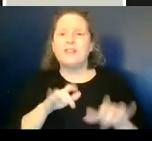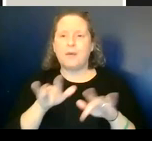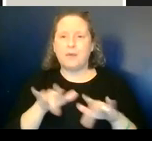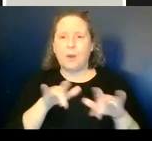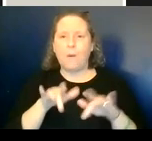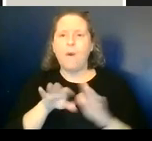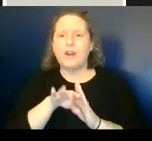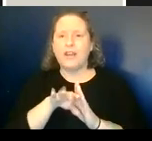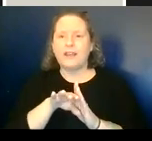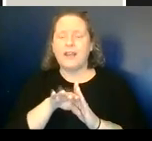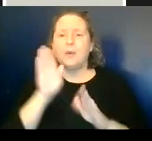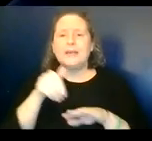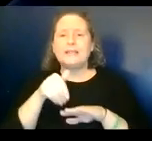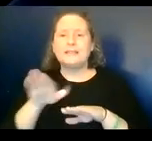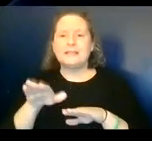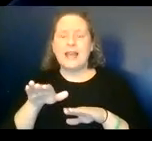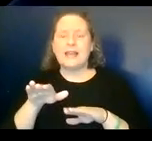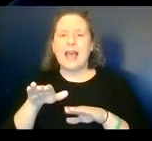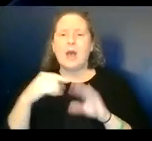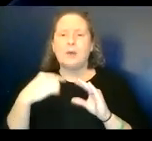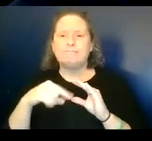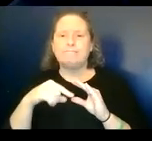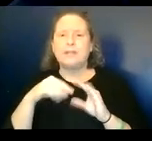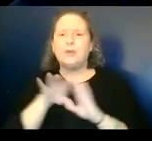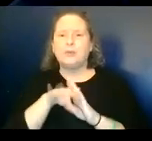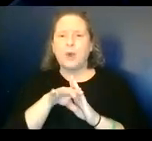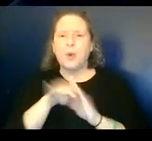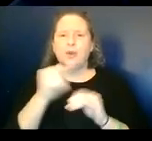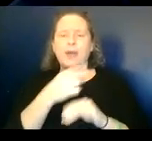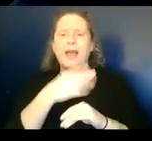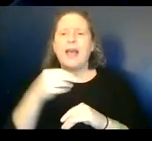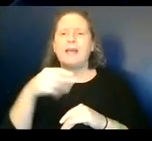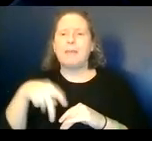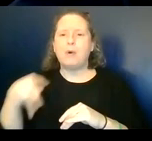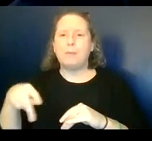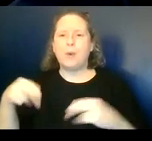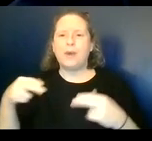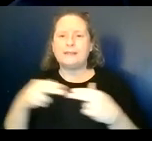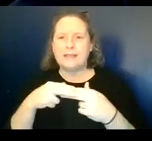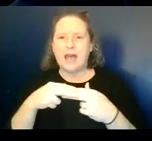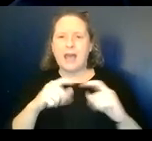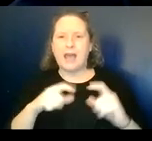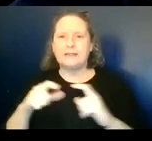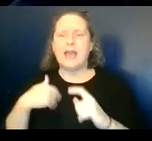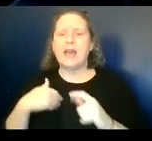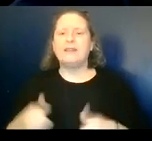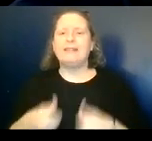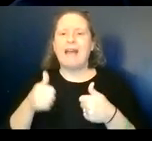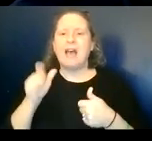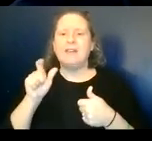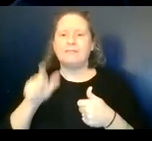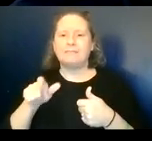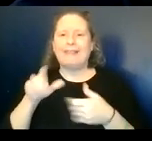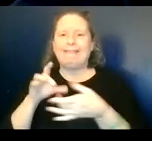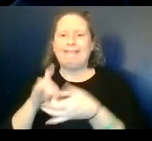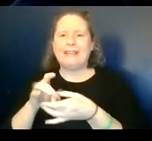sending out today's recording as well as the PowerPoint, which will have live links to some of the resources. Okay, it looks like we have